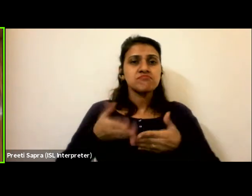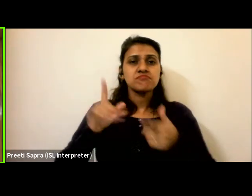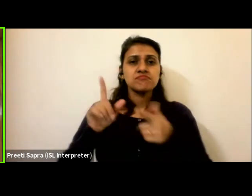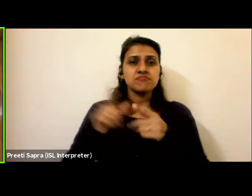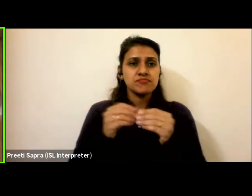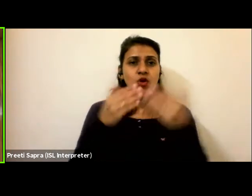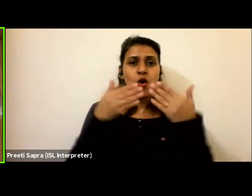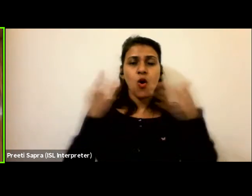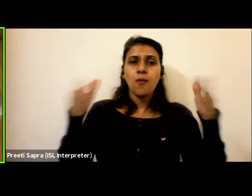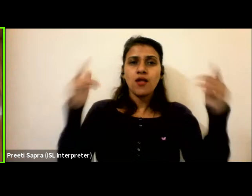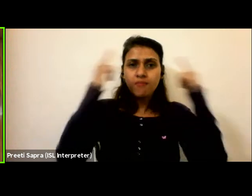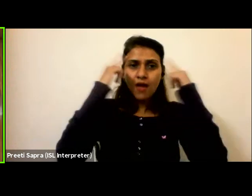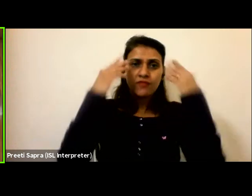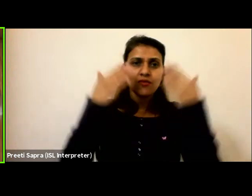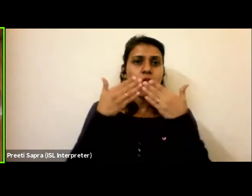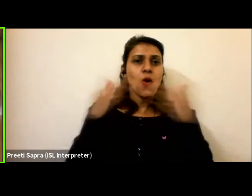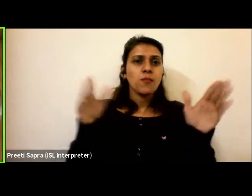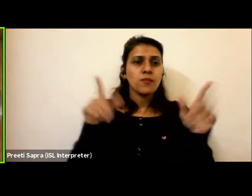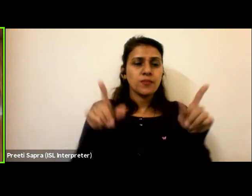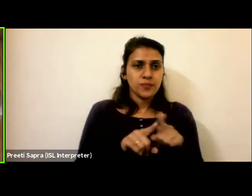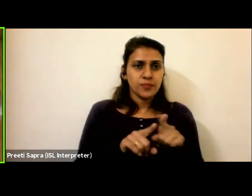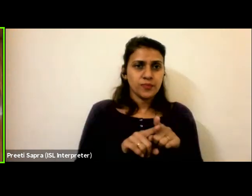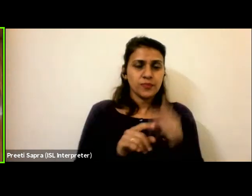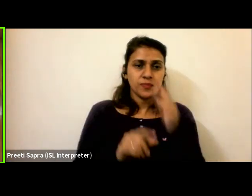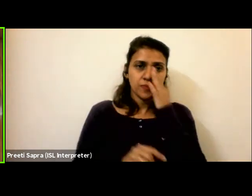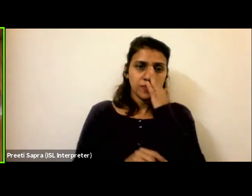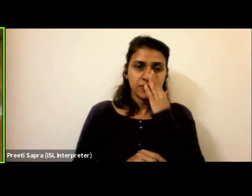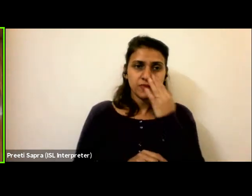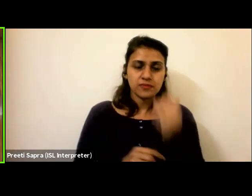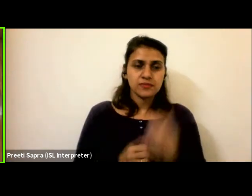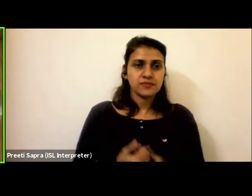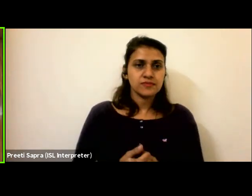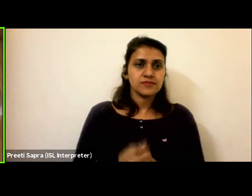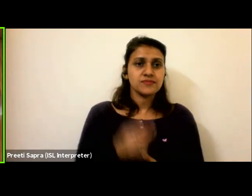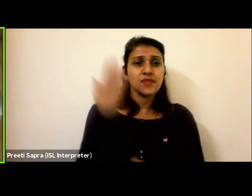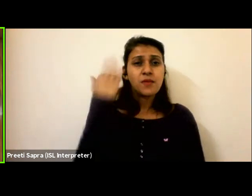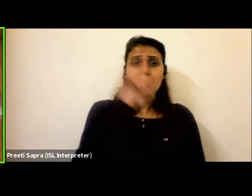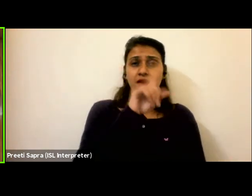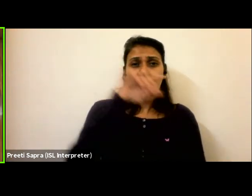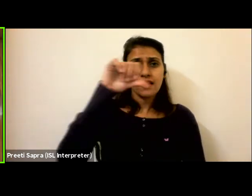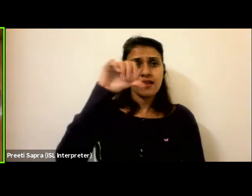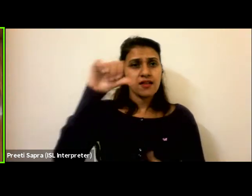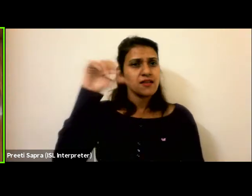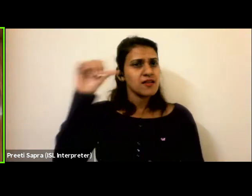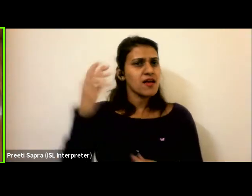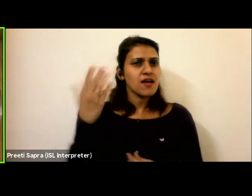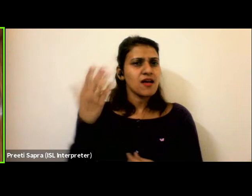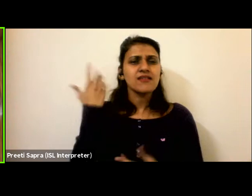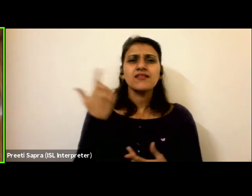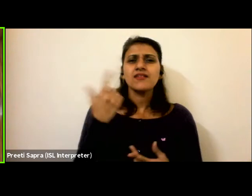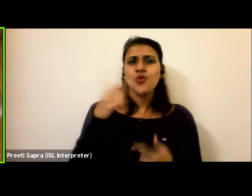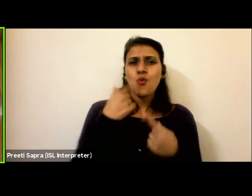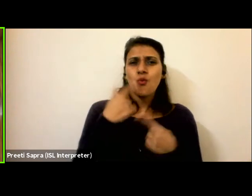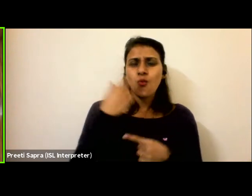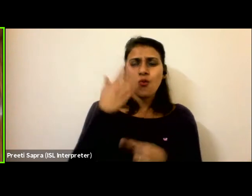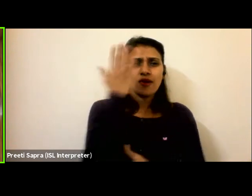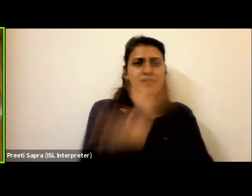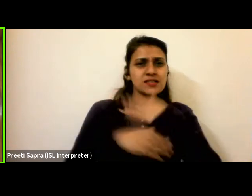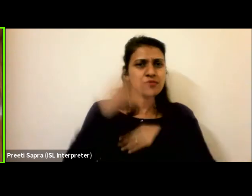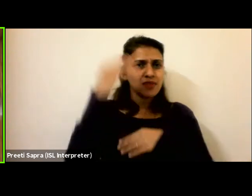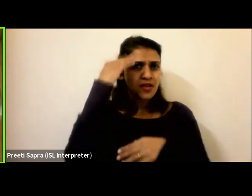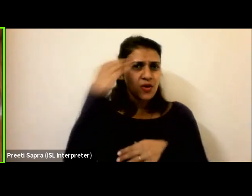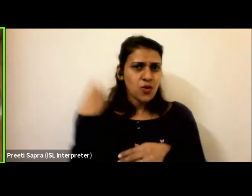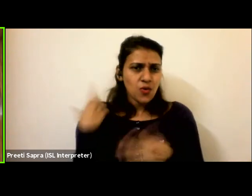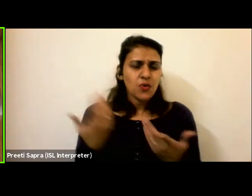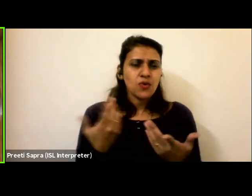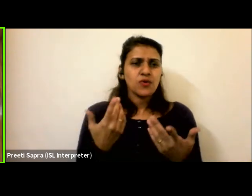Who could have thought in 1999 that people with autism or those with intellectual and